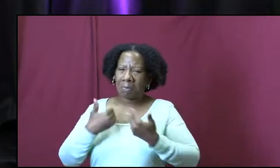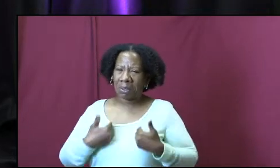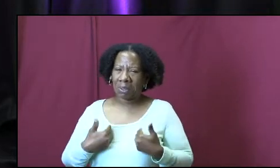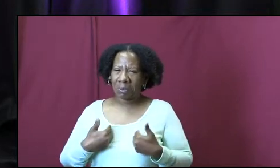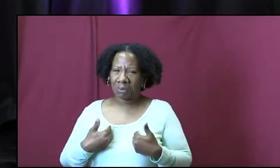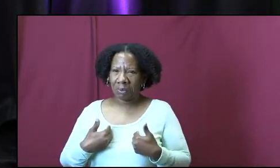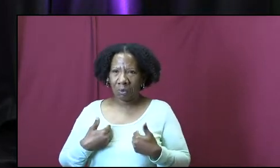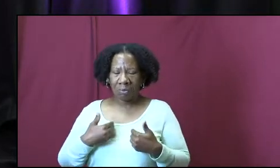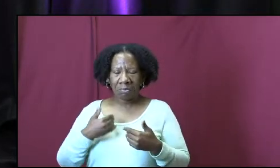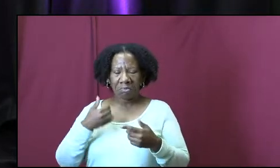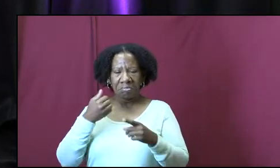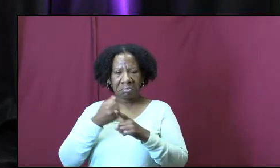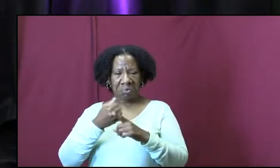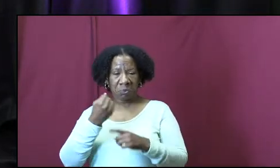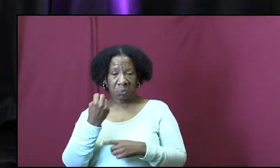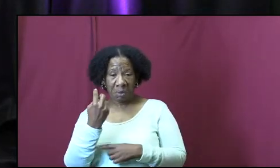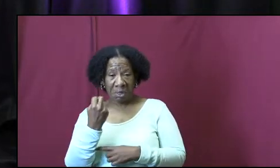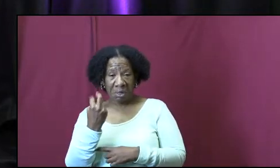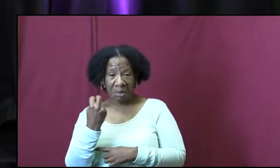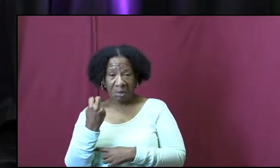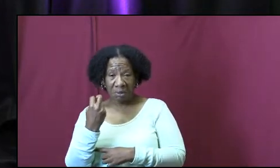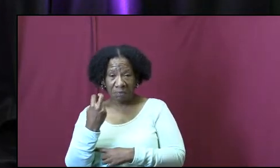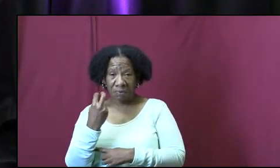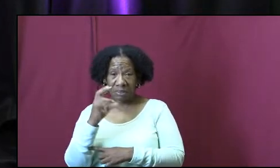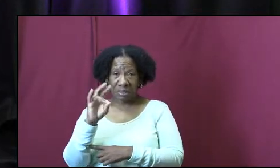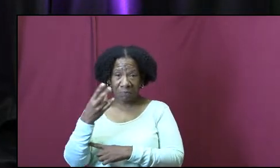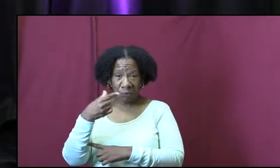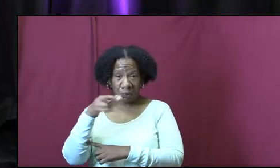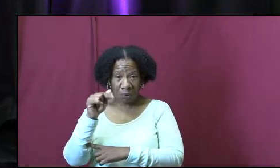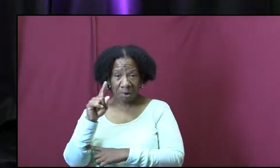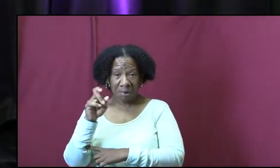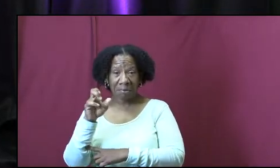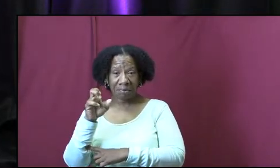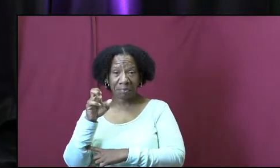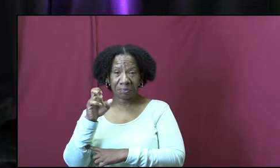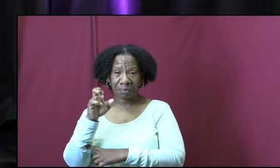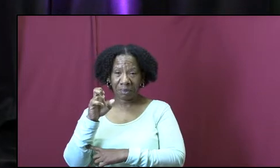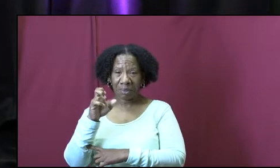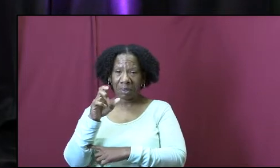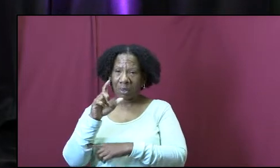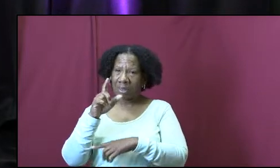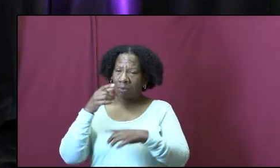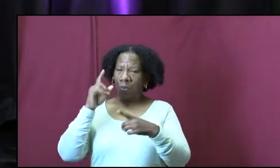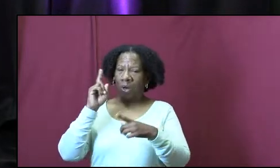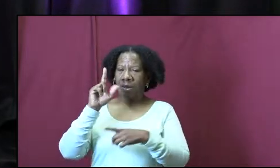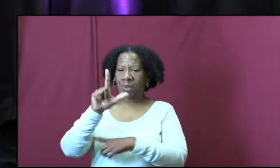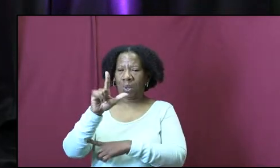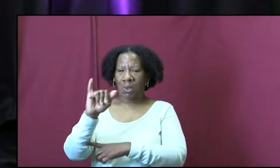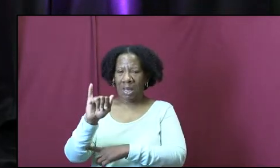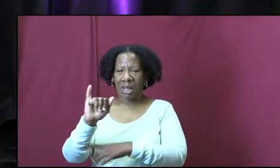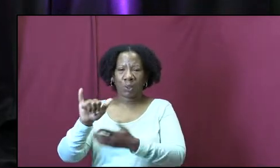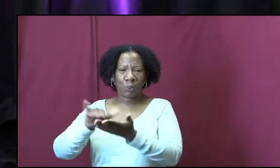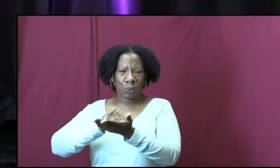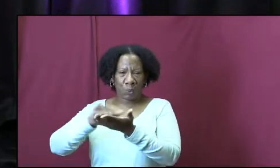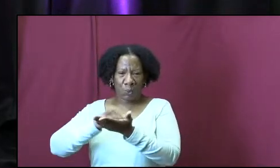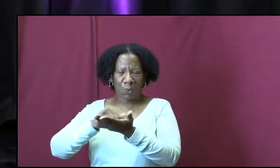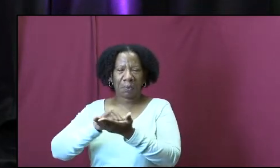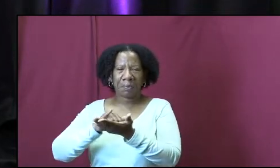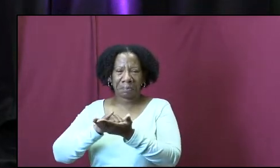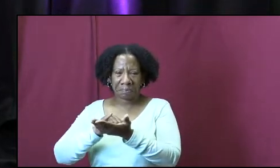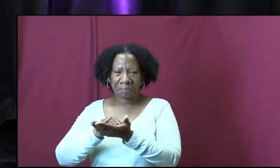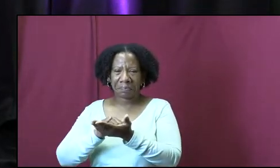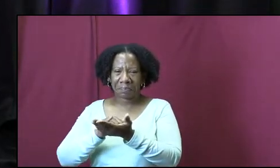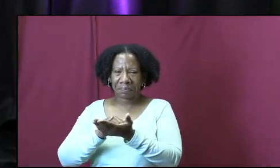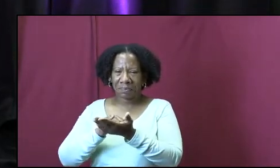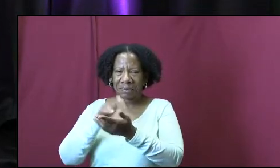was in the seventh grade in Long Island, New York. And Sister Wilson